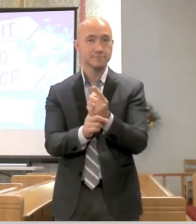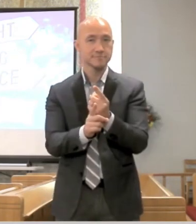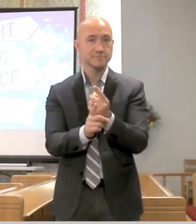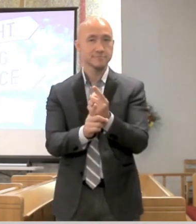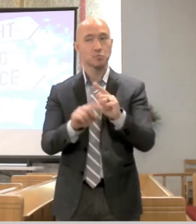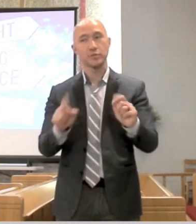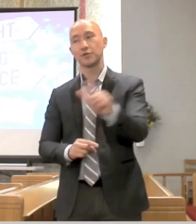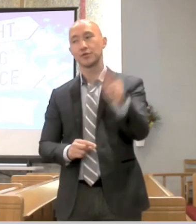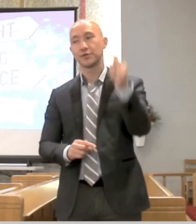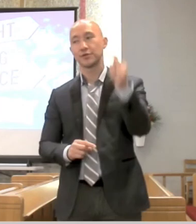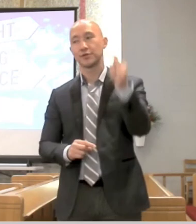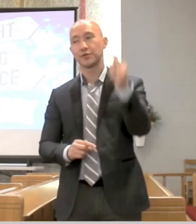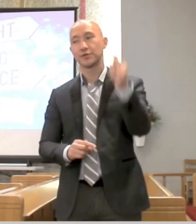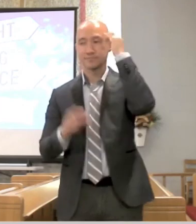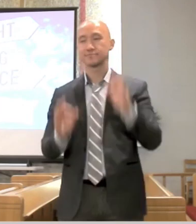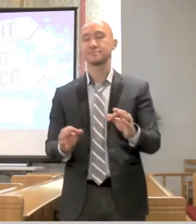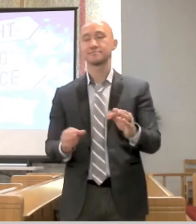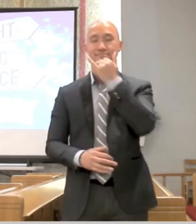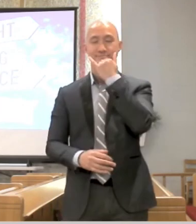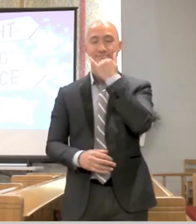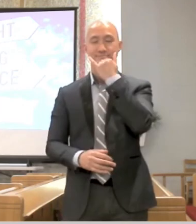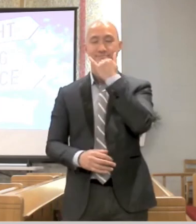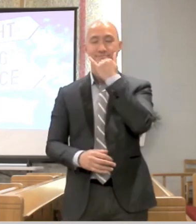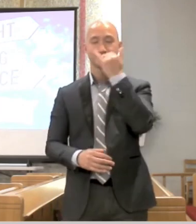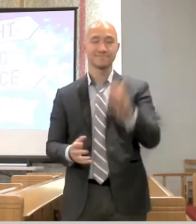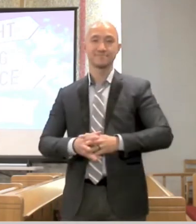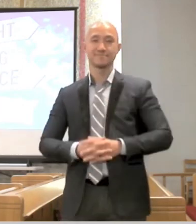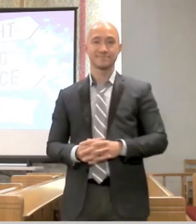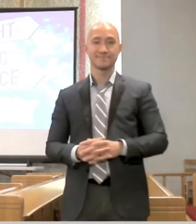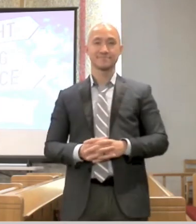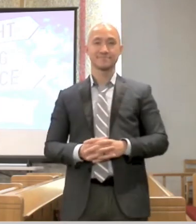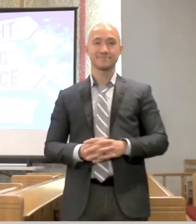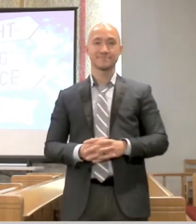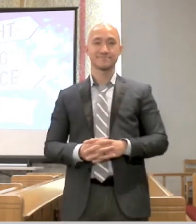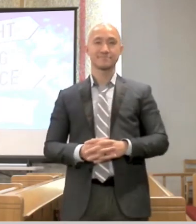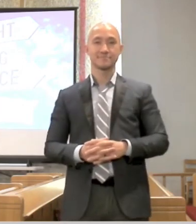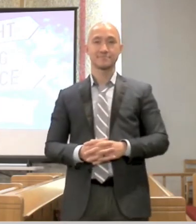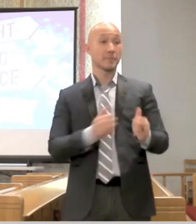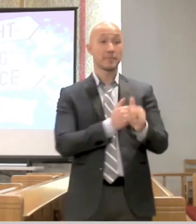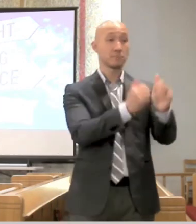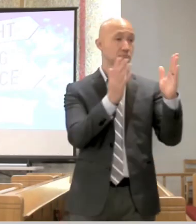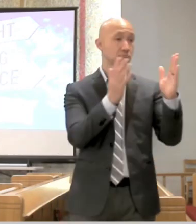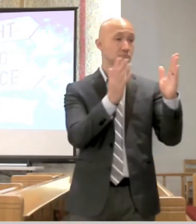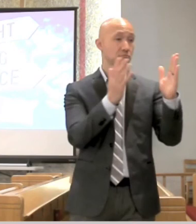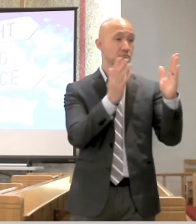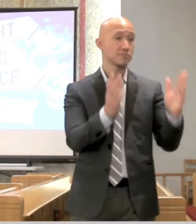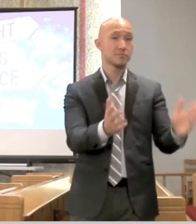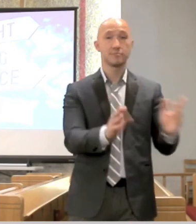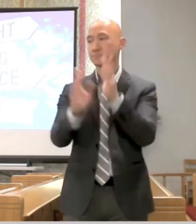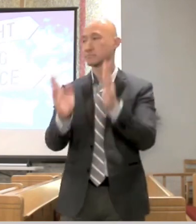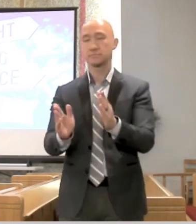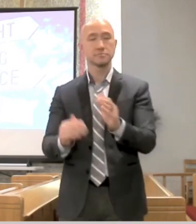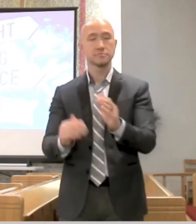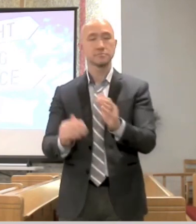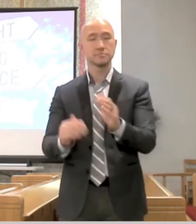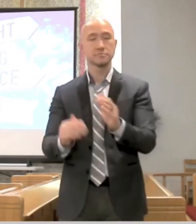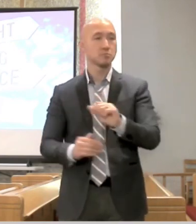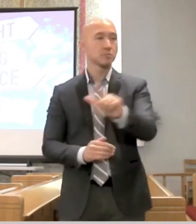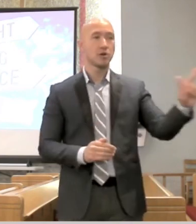in the crowd or if you were among the disciples? The fact is that every single day we're presented with